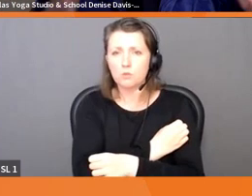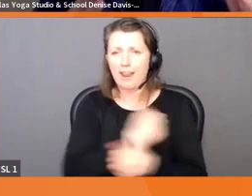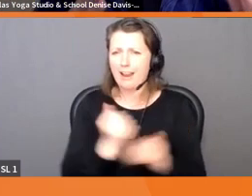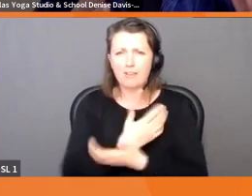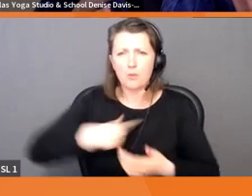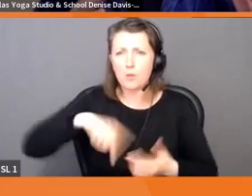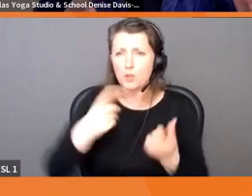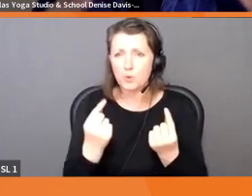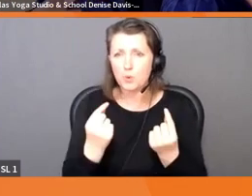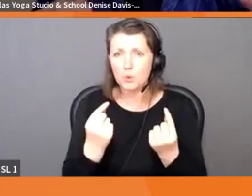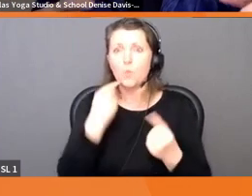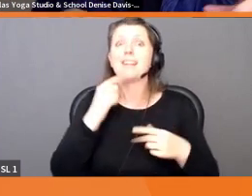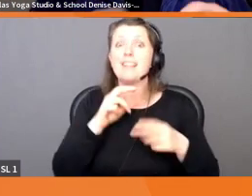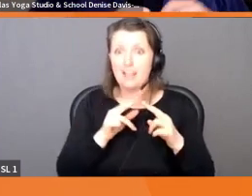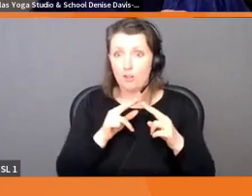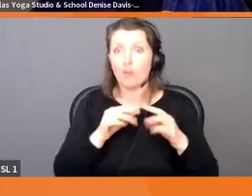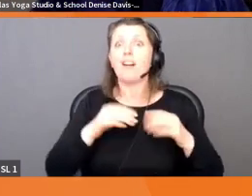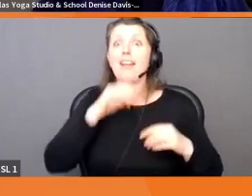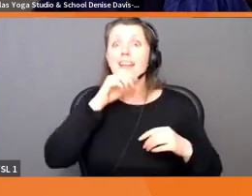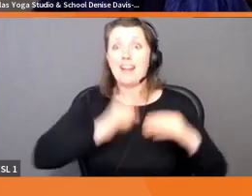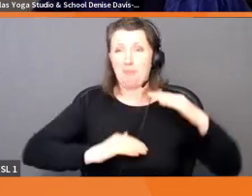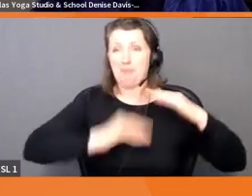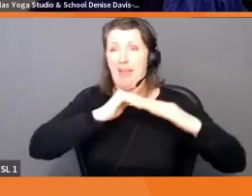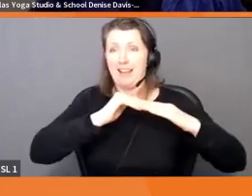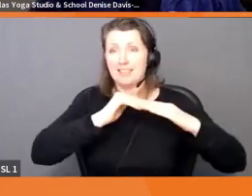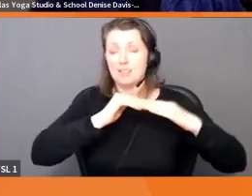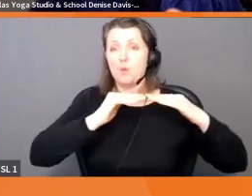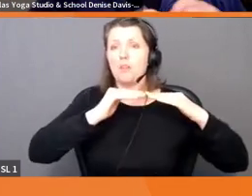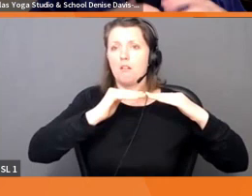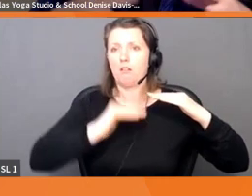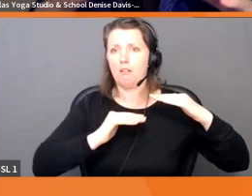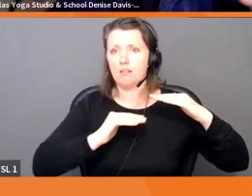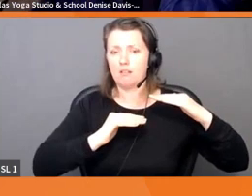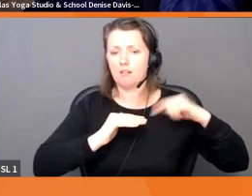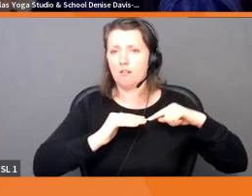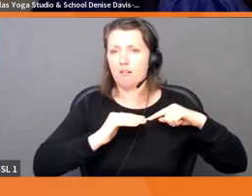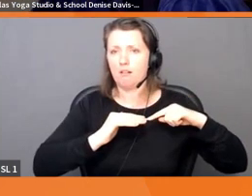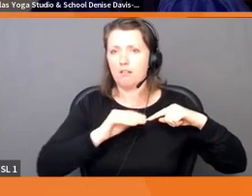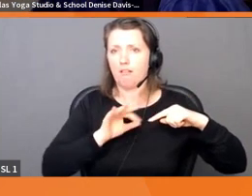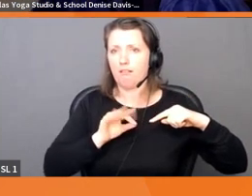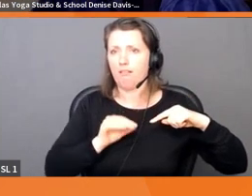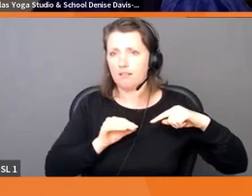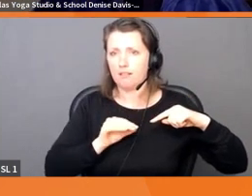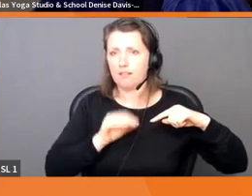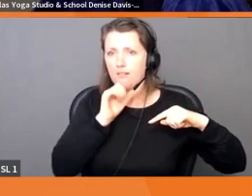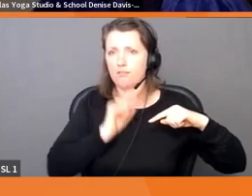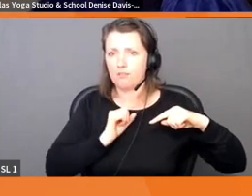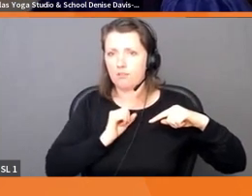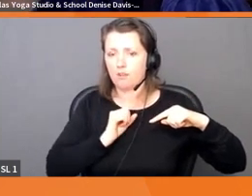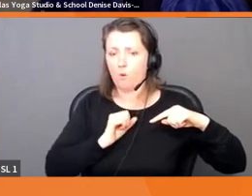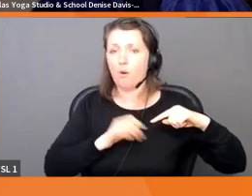or shortening. And my hope is today we're going to have some tools to help us extend that bioavailable